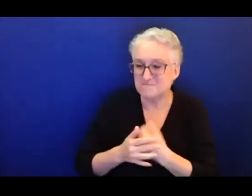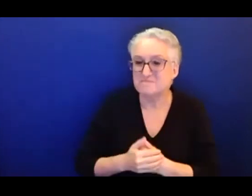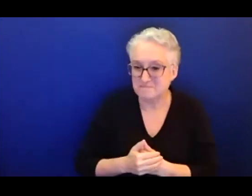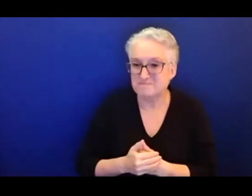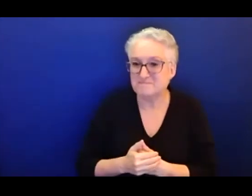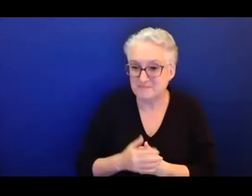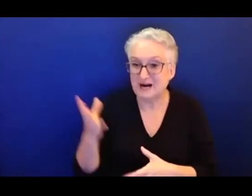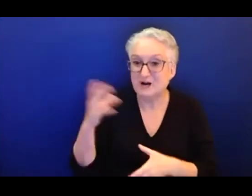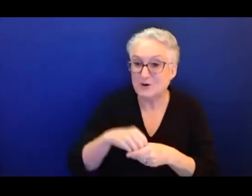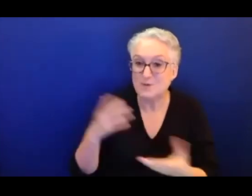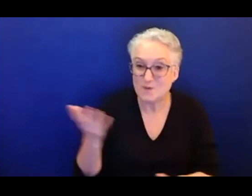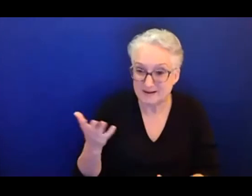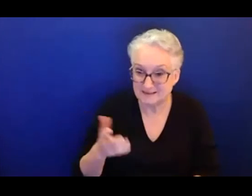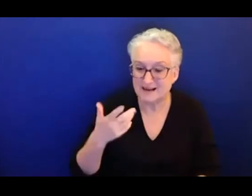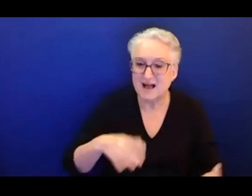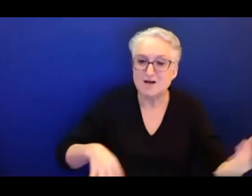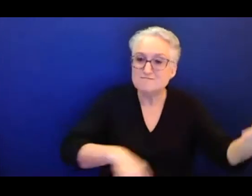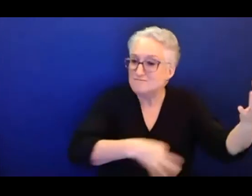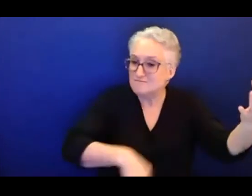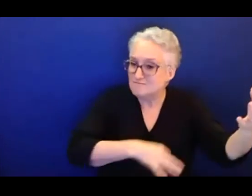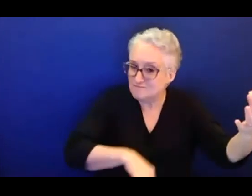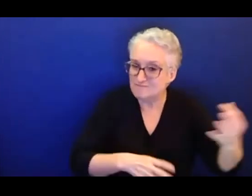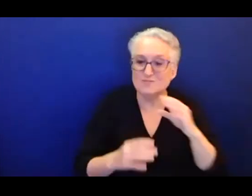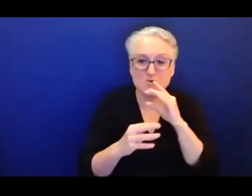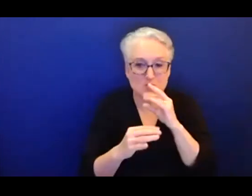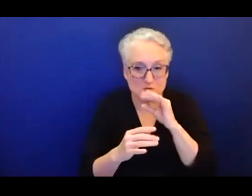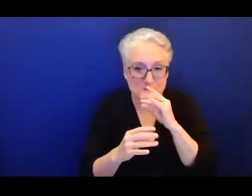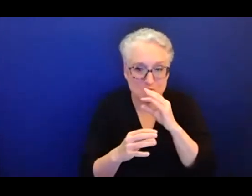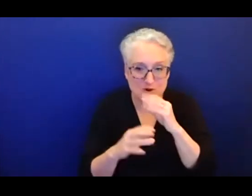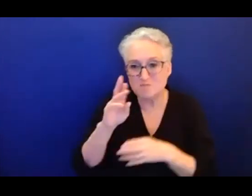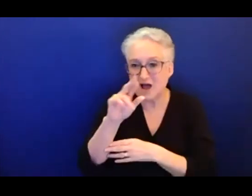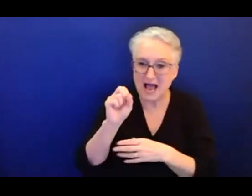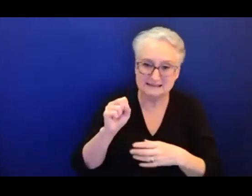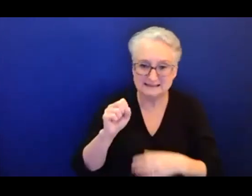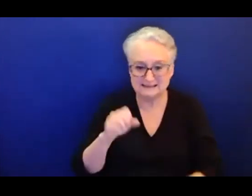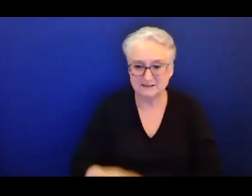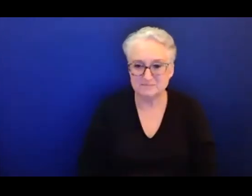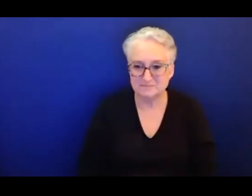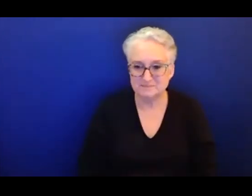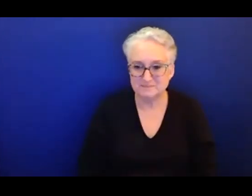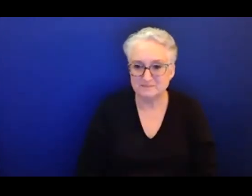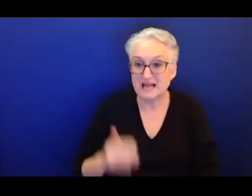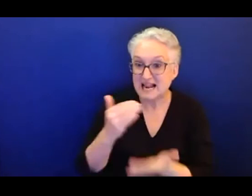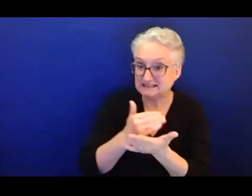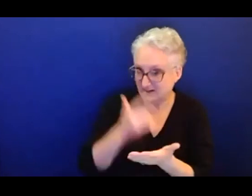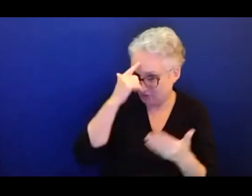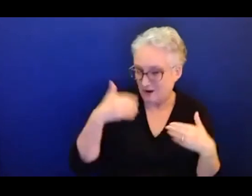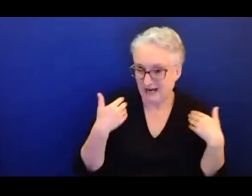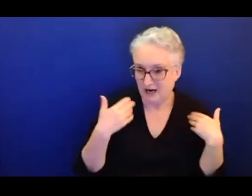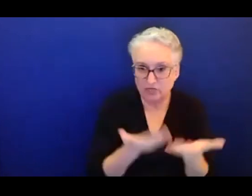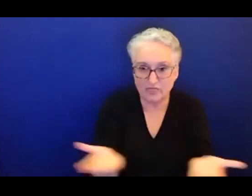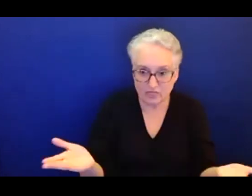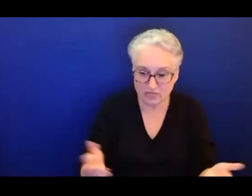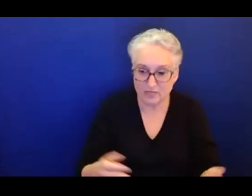and music programming for youth, as well as our mural arts program, which includes a school